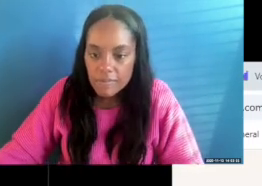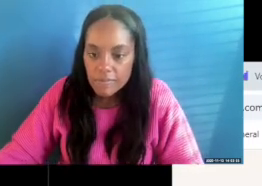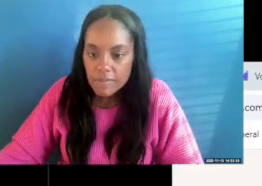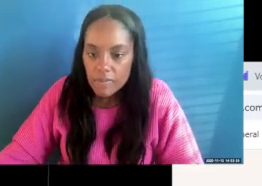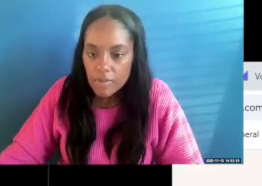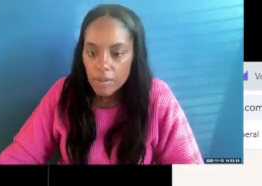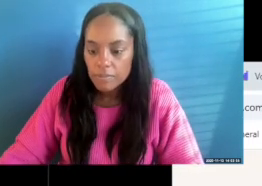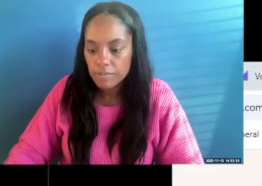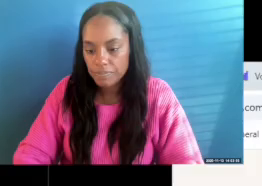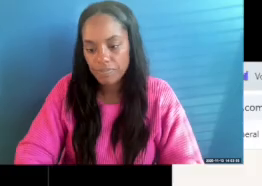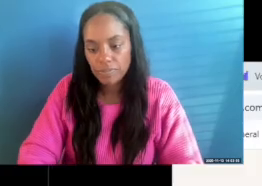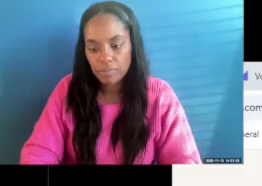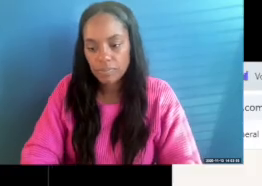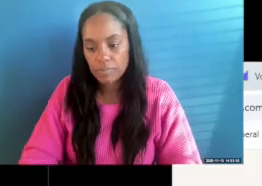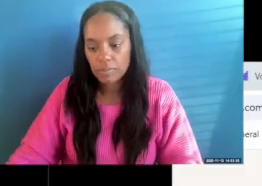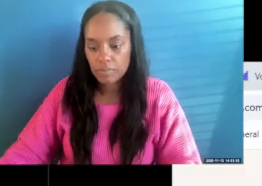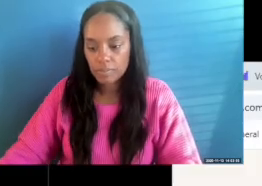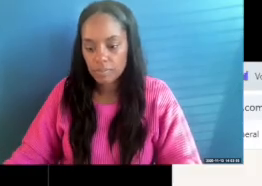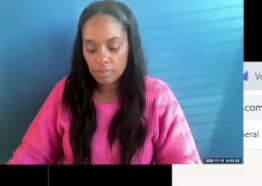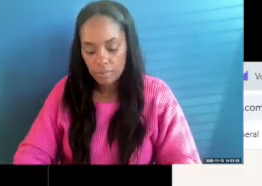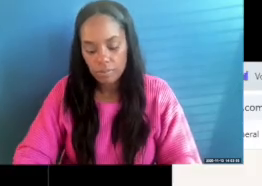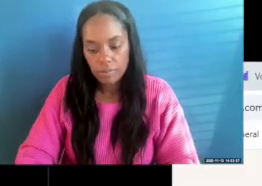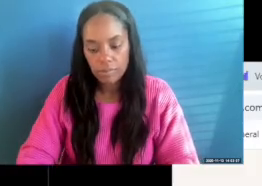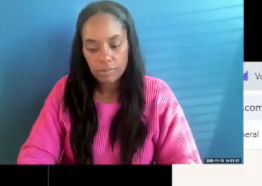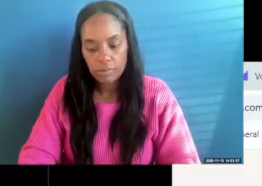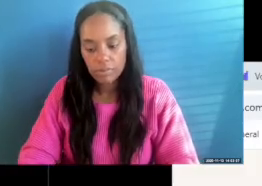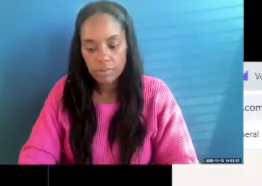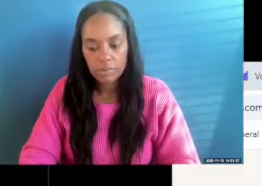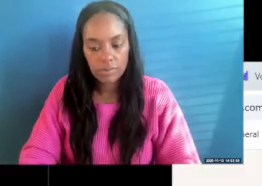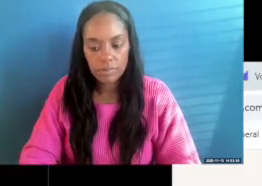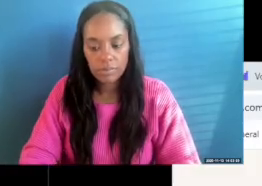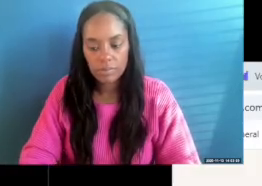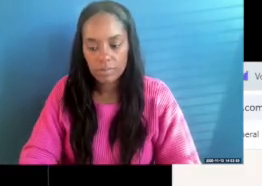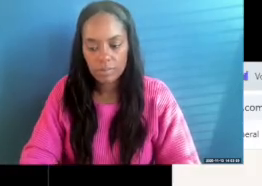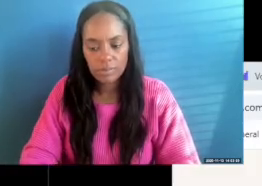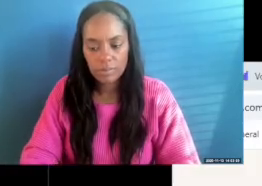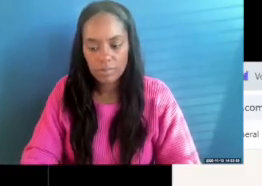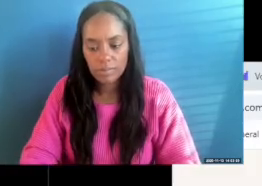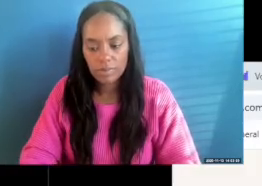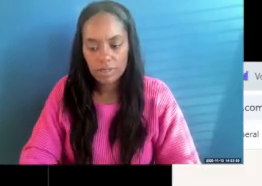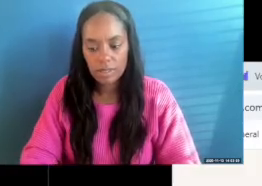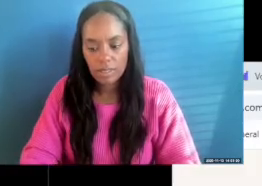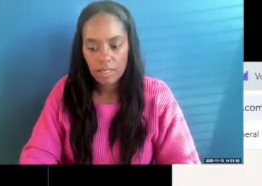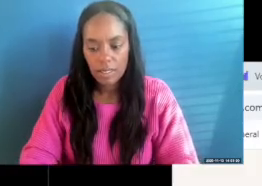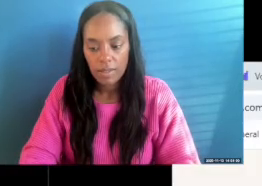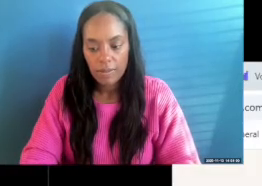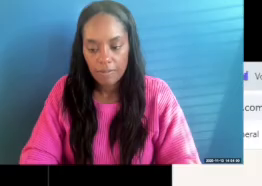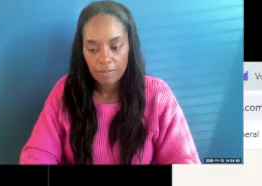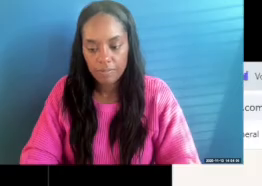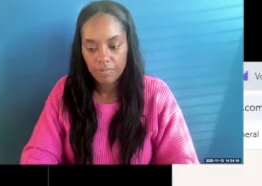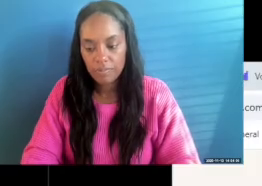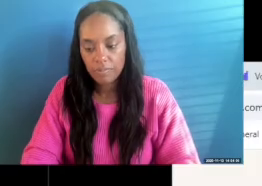Okay, I'm going to propose, so that everybody who has been waiting patiently has a chance to speak, that we're going to continue clockwise